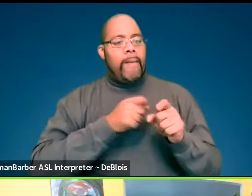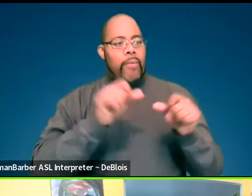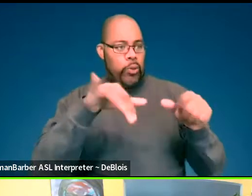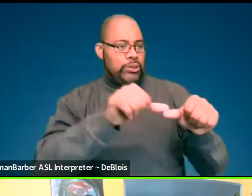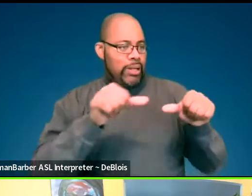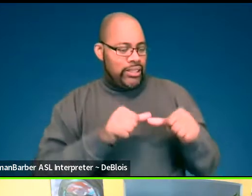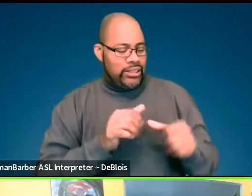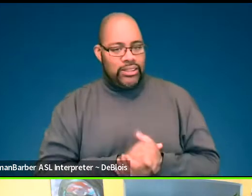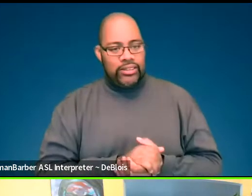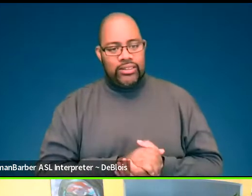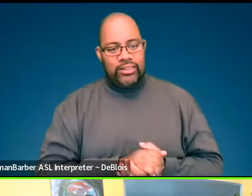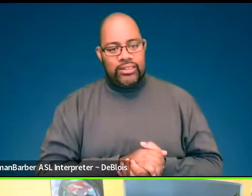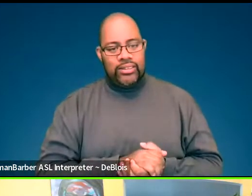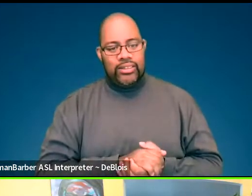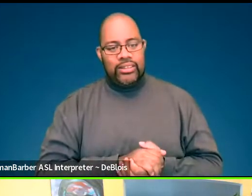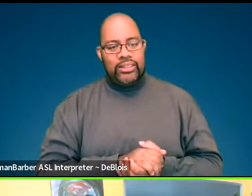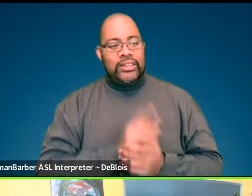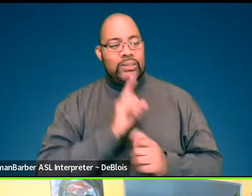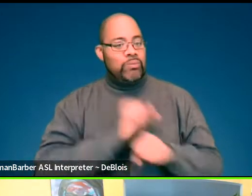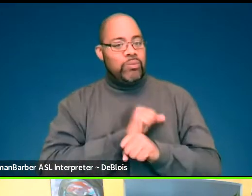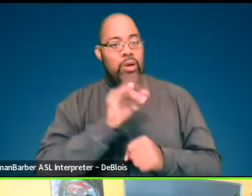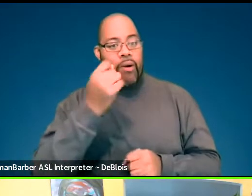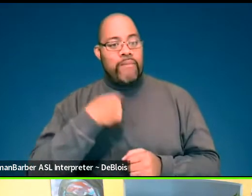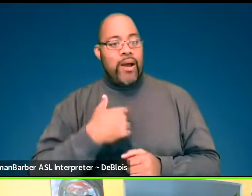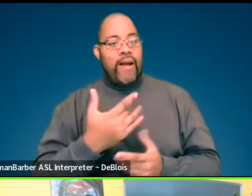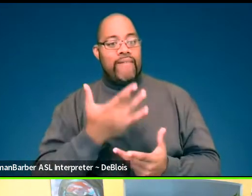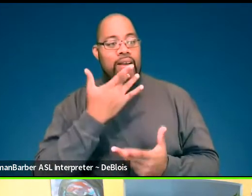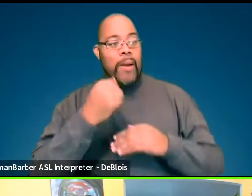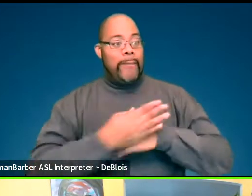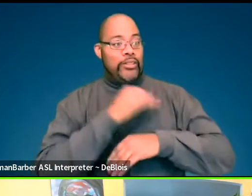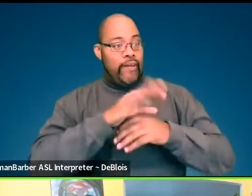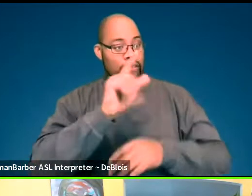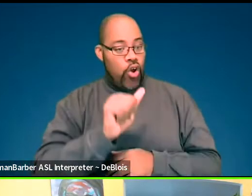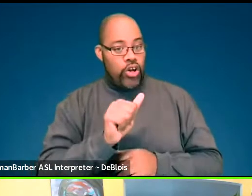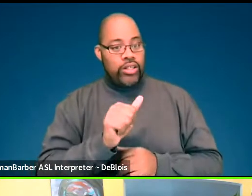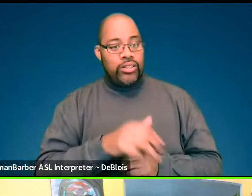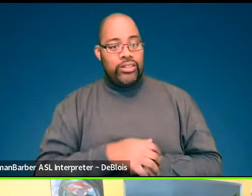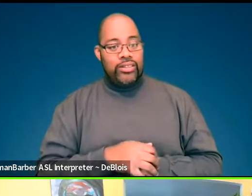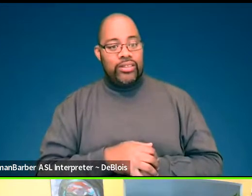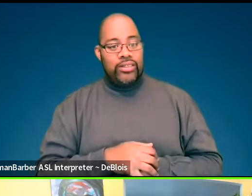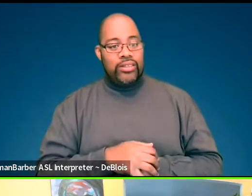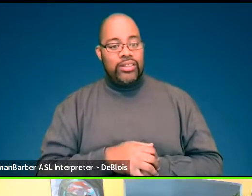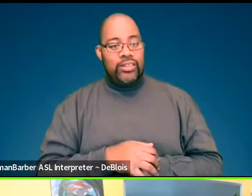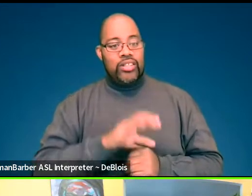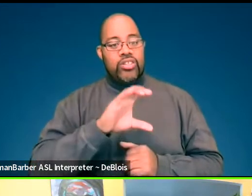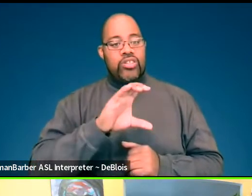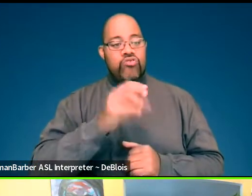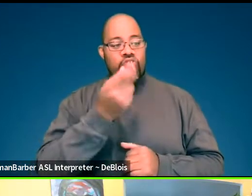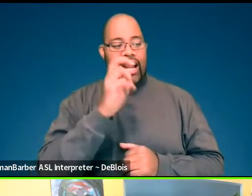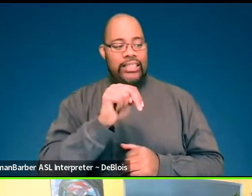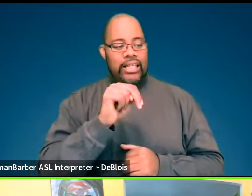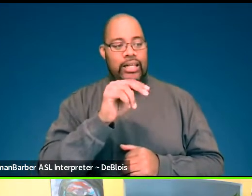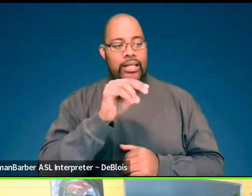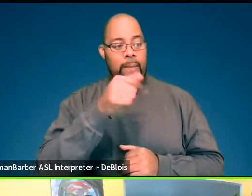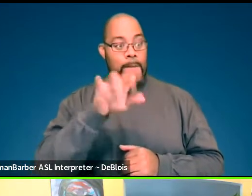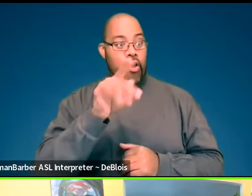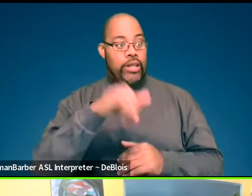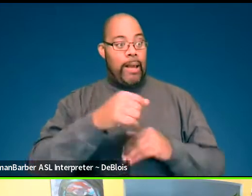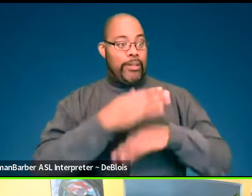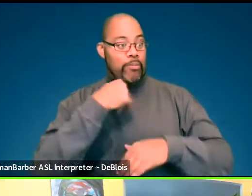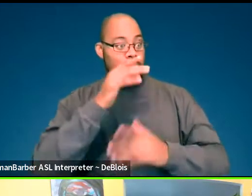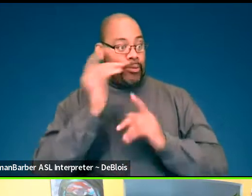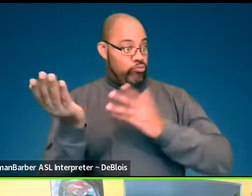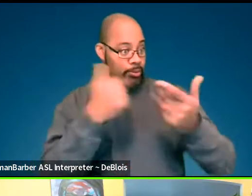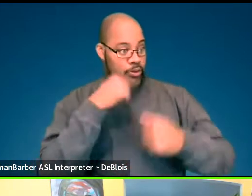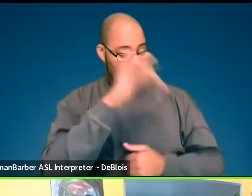spaces. Literally, like one of my favorite beaches in Florida is Crandon Park, which is the beach that my grandmother would take me